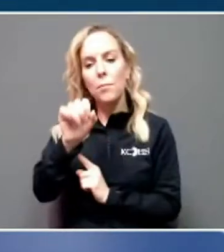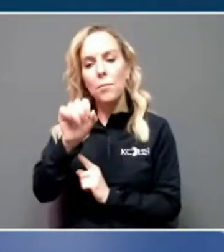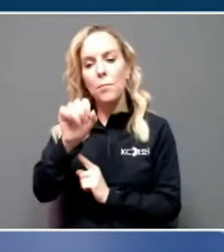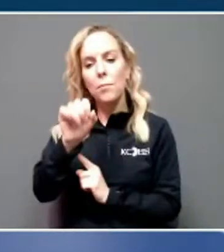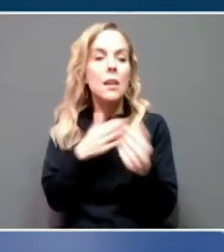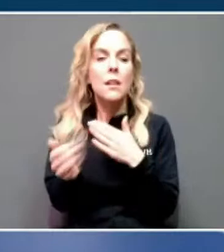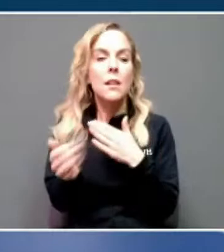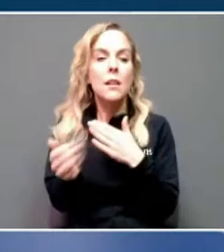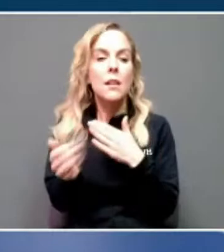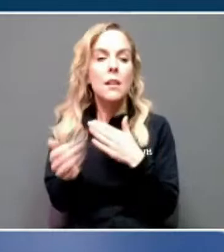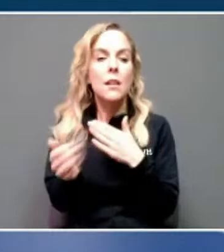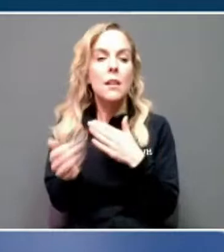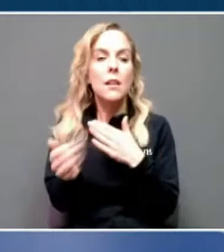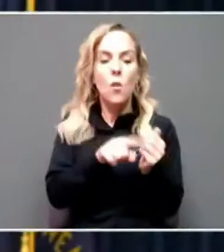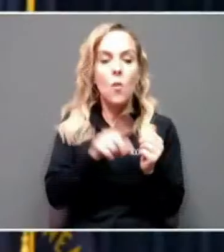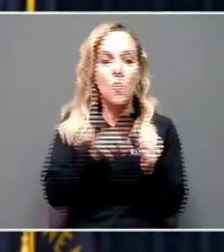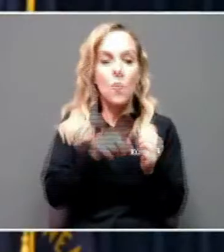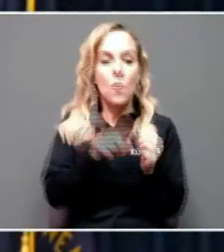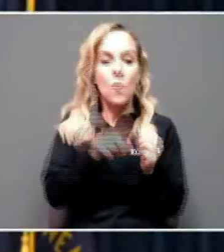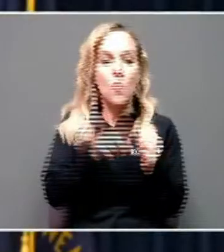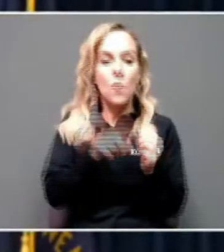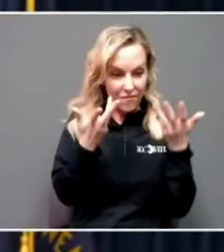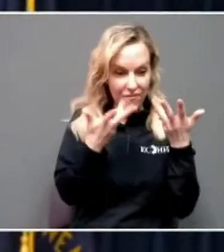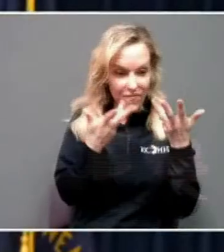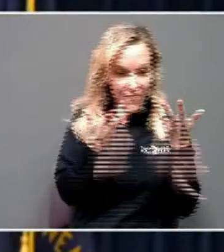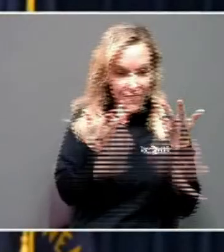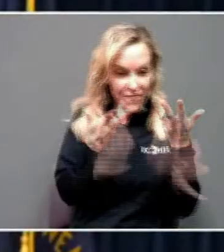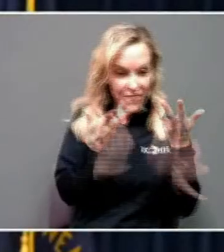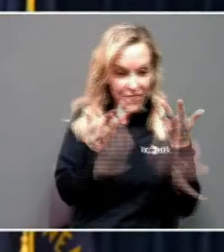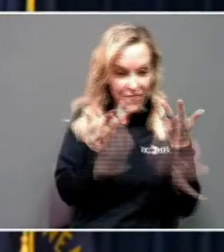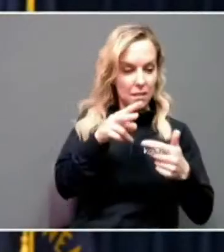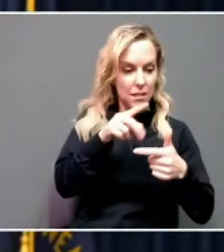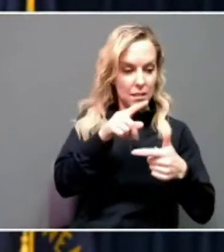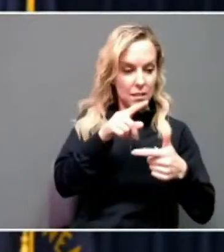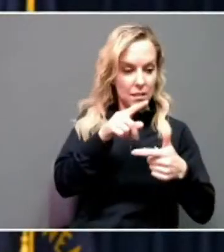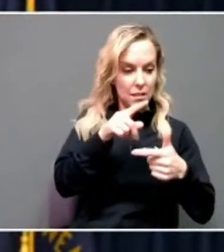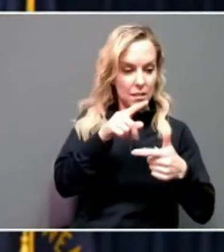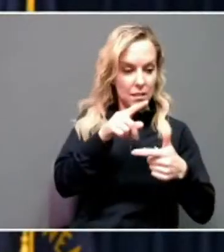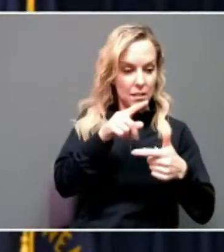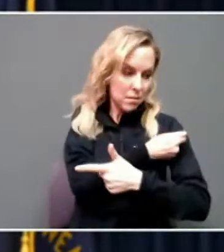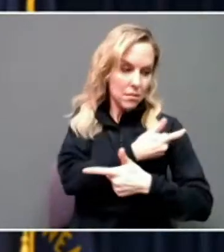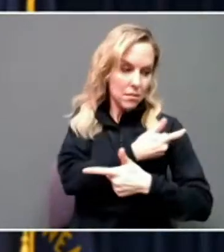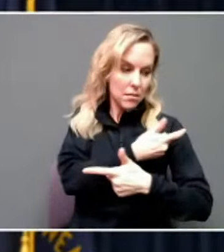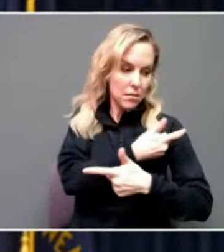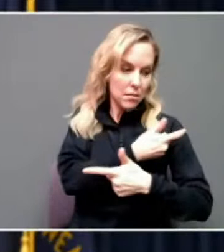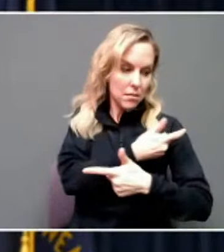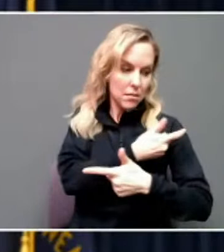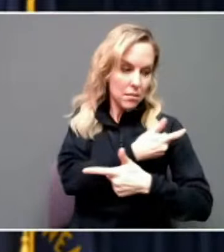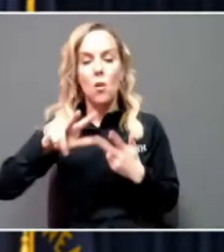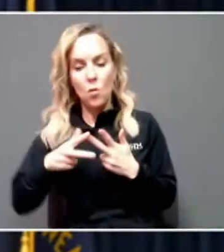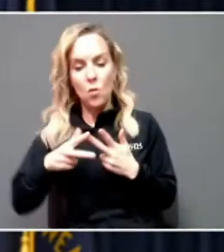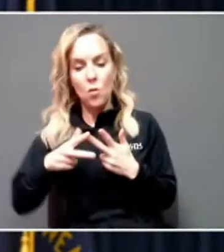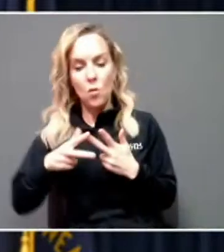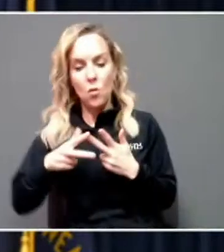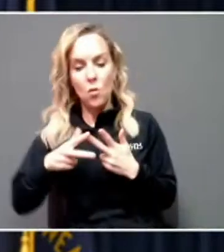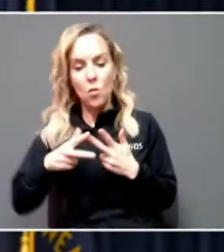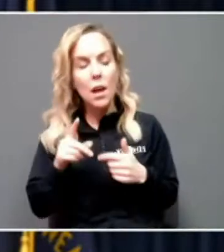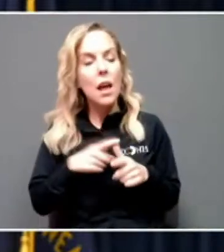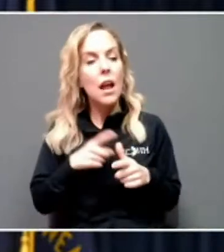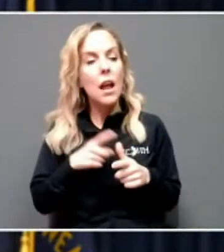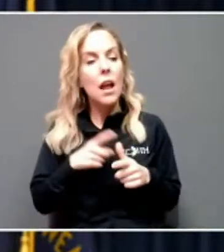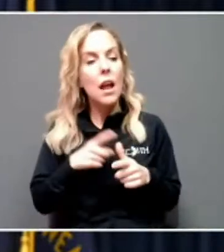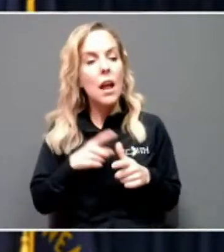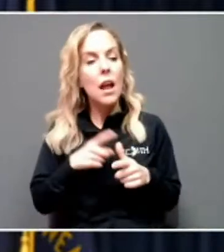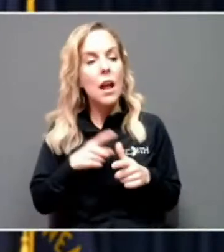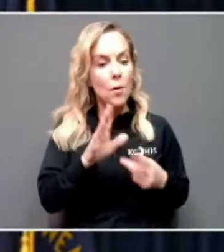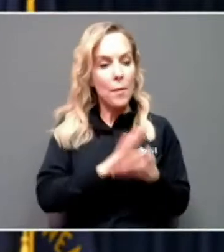that, first of all, have gotten vaccinated and boosted. And then the folks that have gotten COVID and have to wait a period of time to get